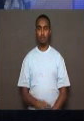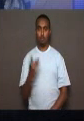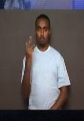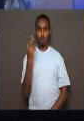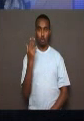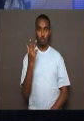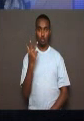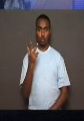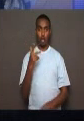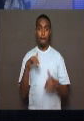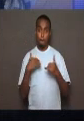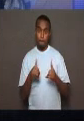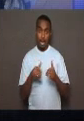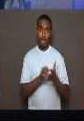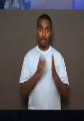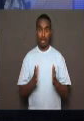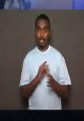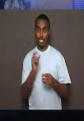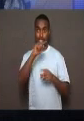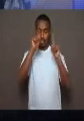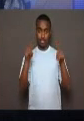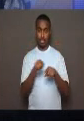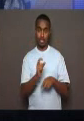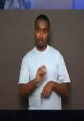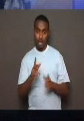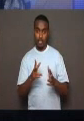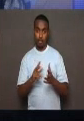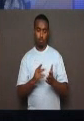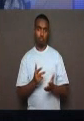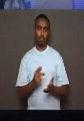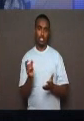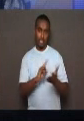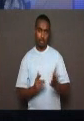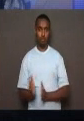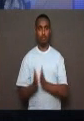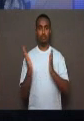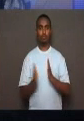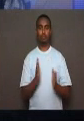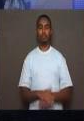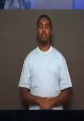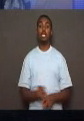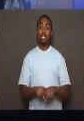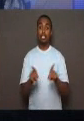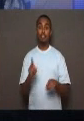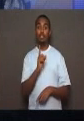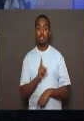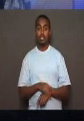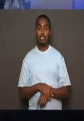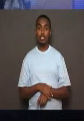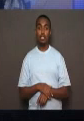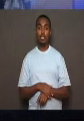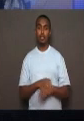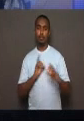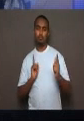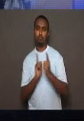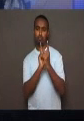the playwright and the screenwriter produce scripts. The difference is the medium